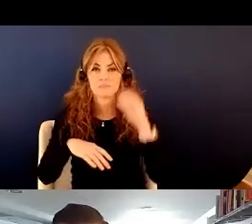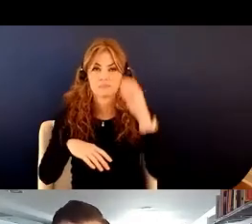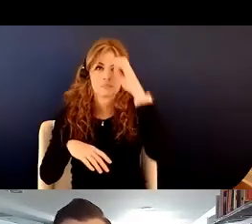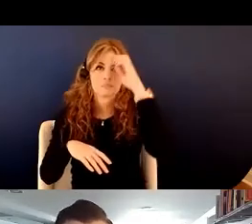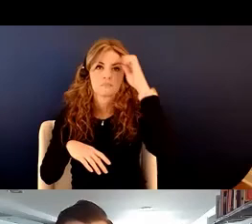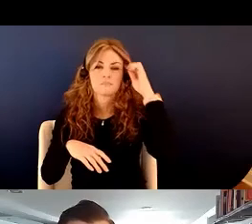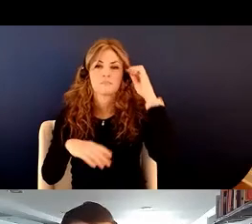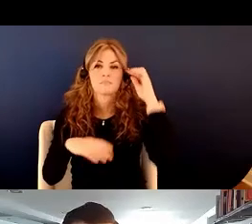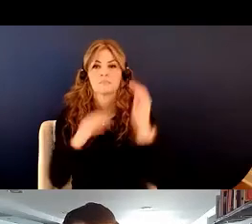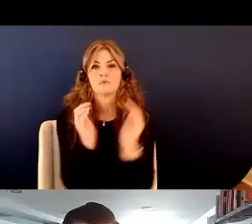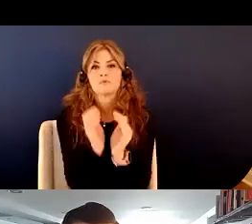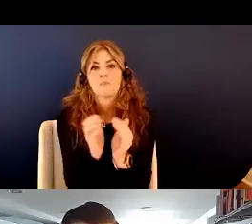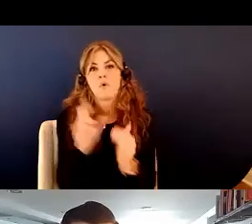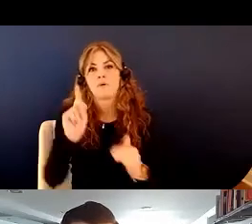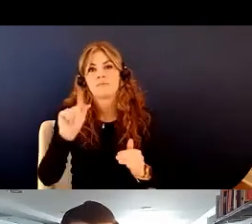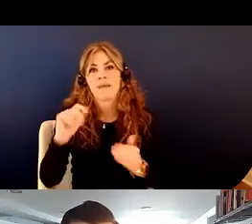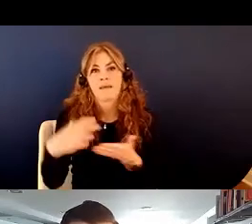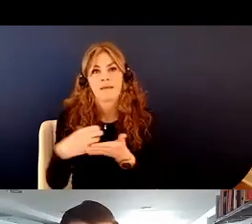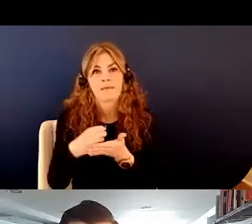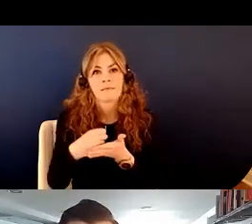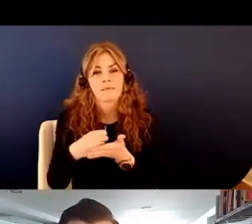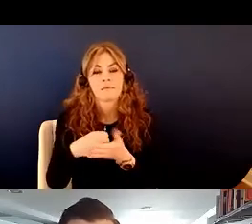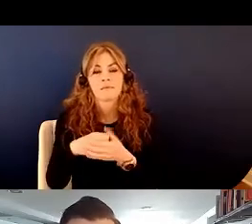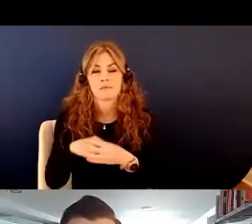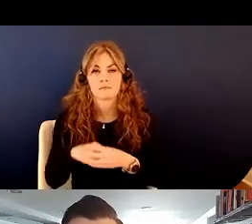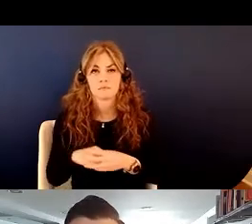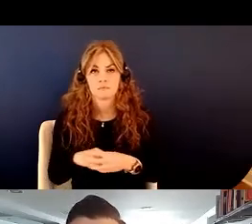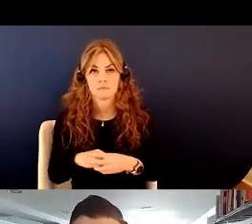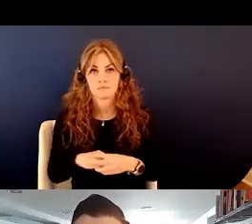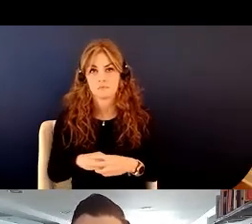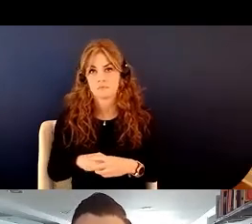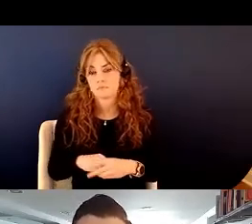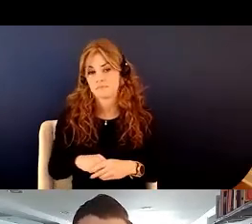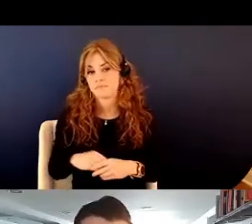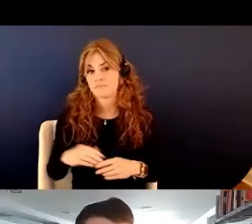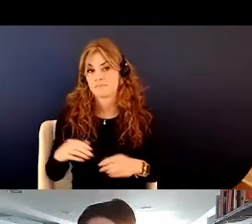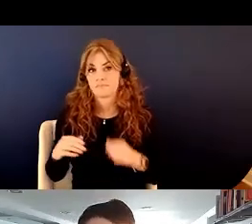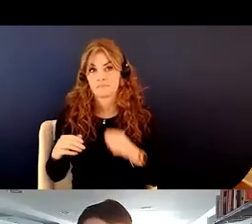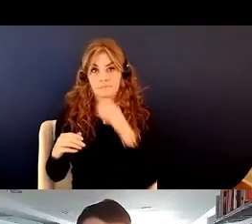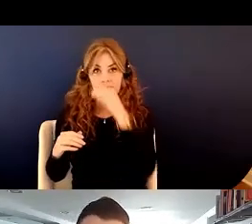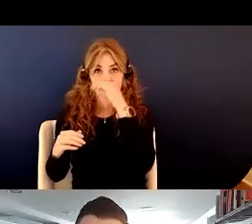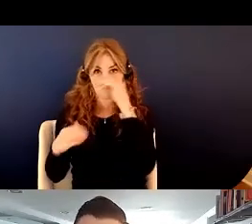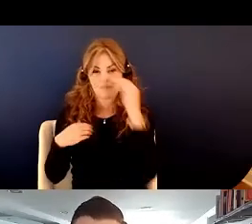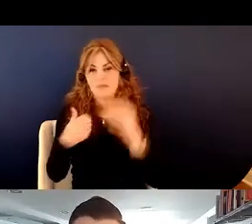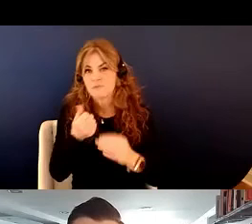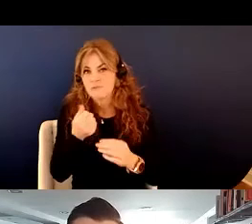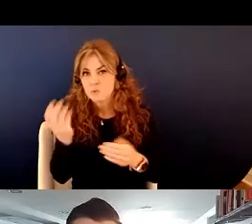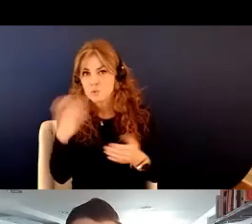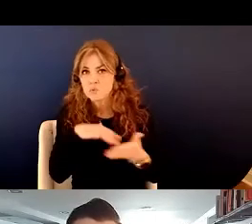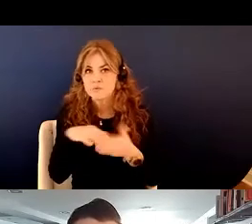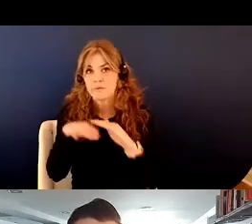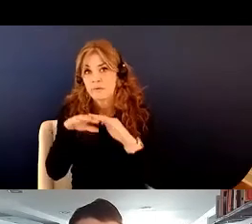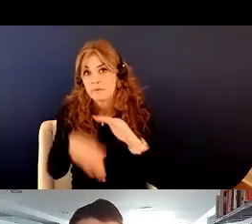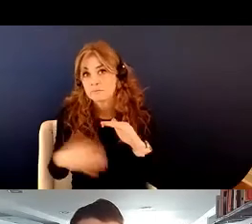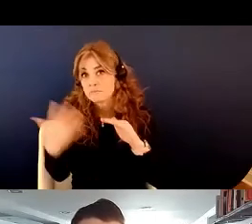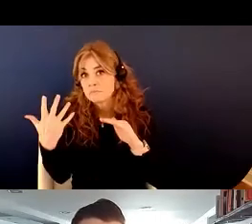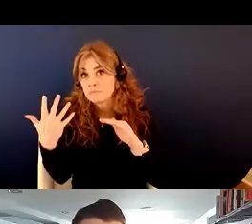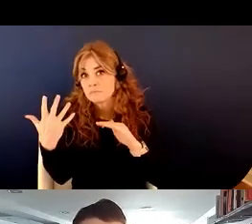Small data examples, but when you have only a few studies in hand, say fewer than 5,